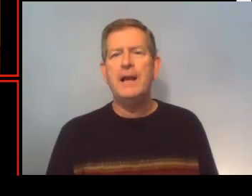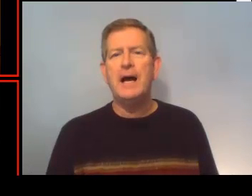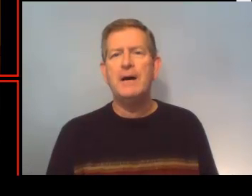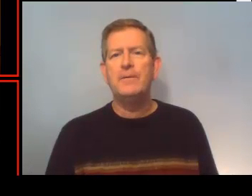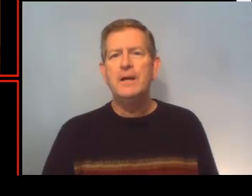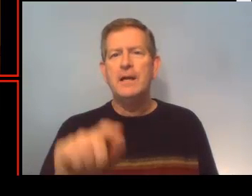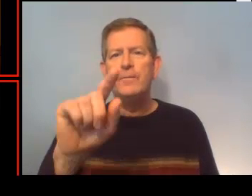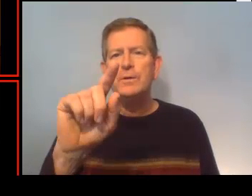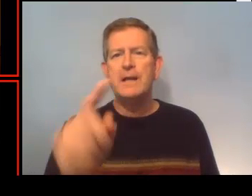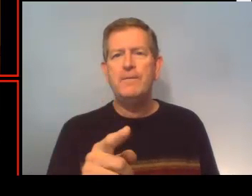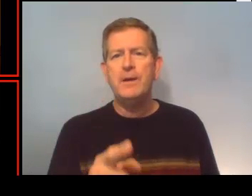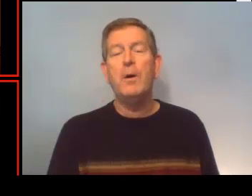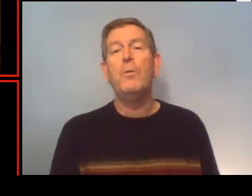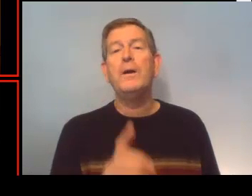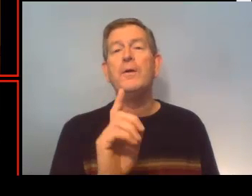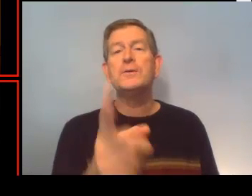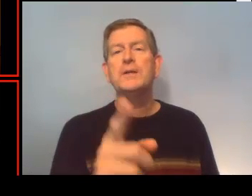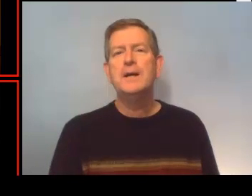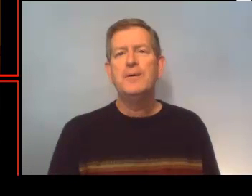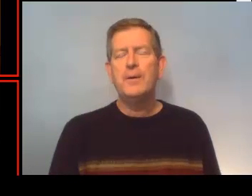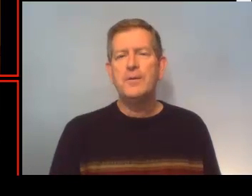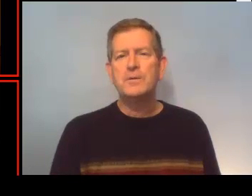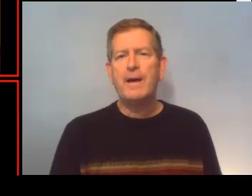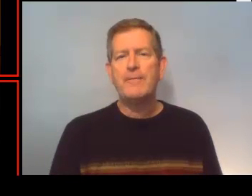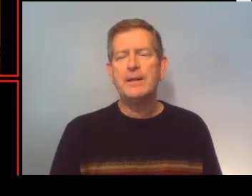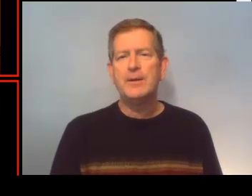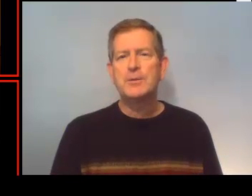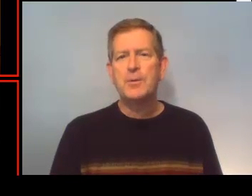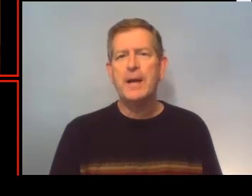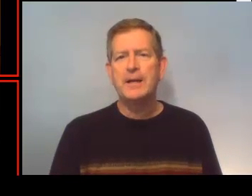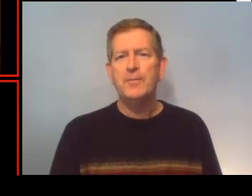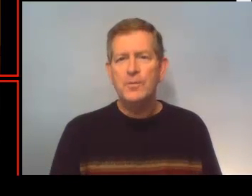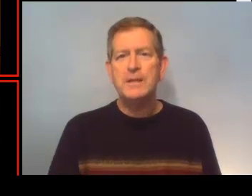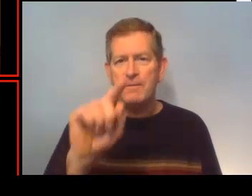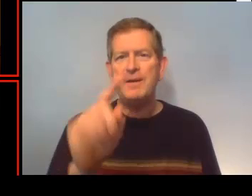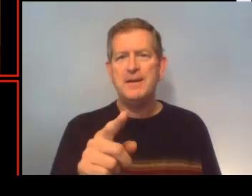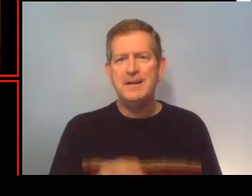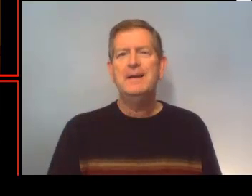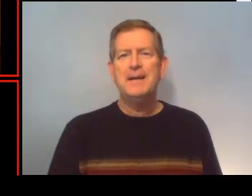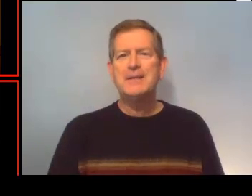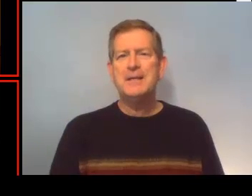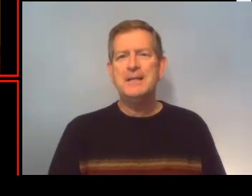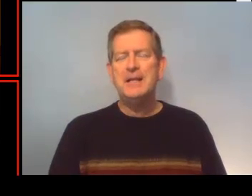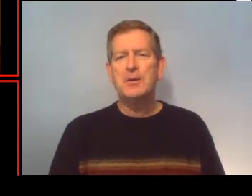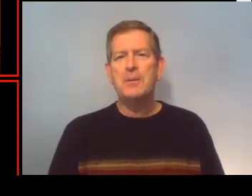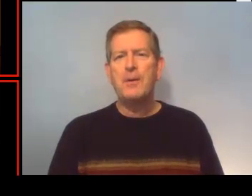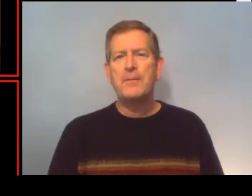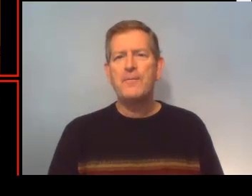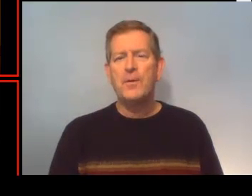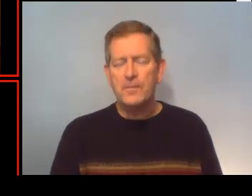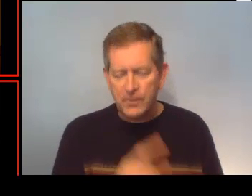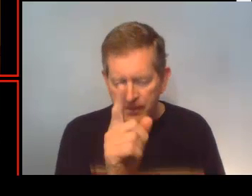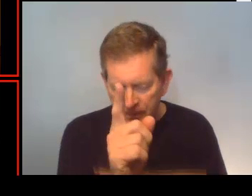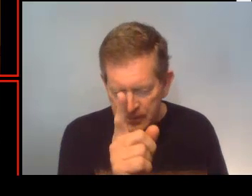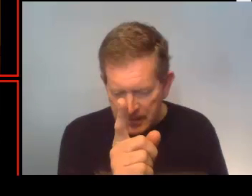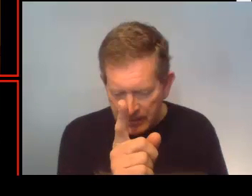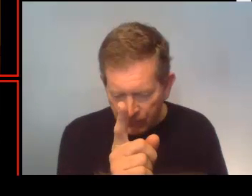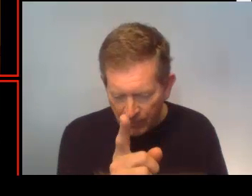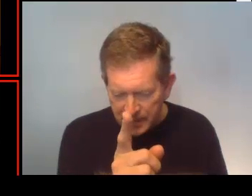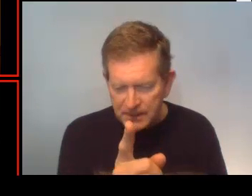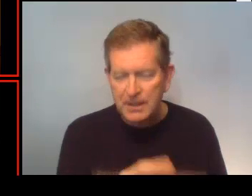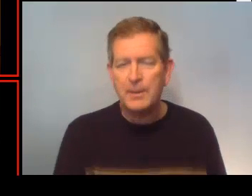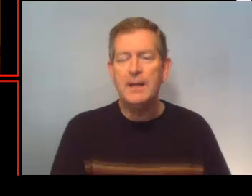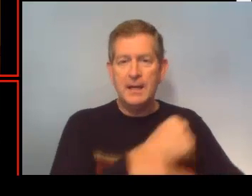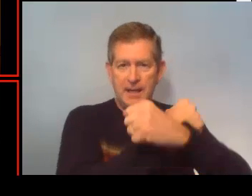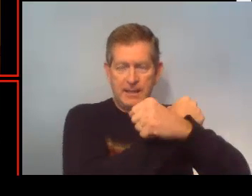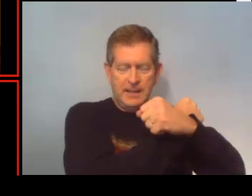have, elle have, and vous avez. Well, one of those five right there is correct. Vous avez is indeed the proper form for speaking